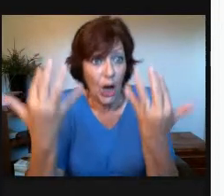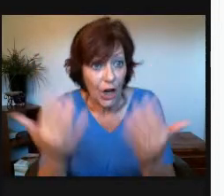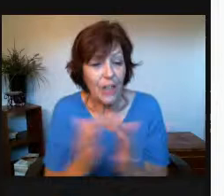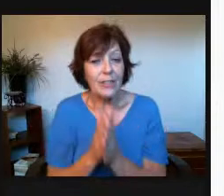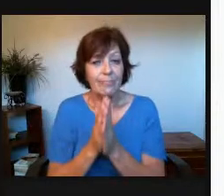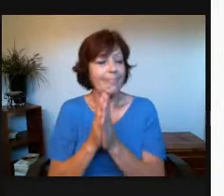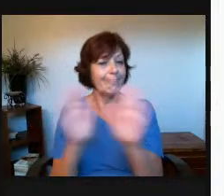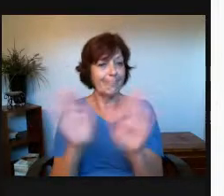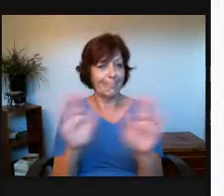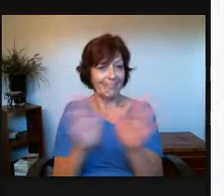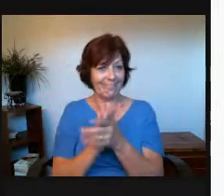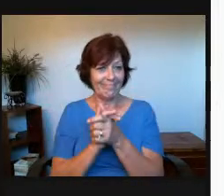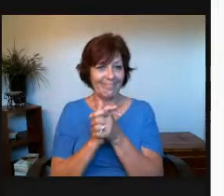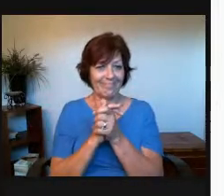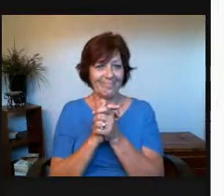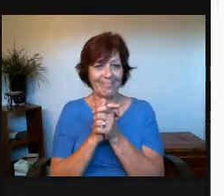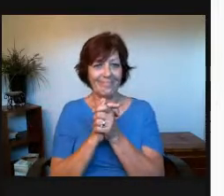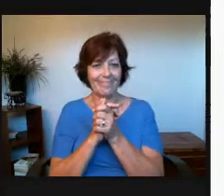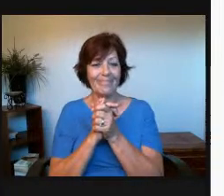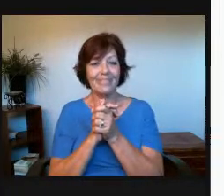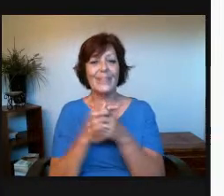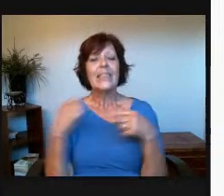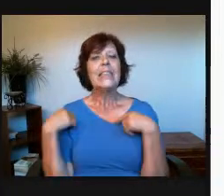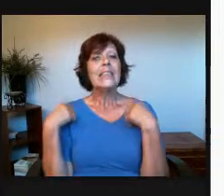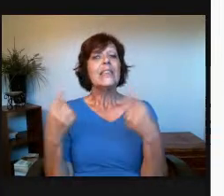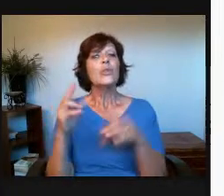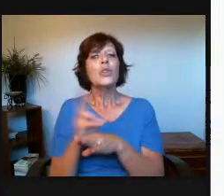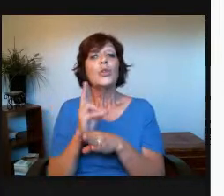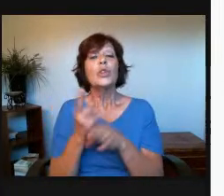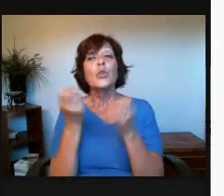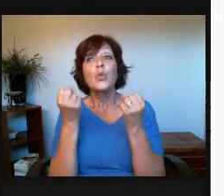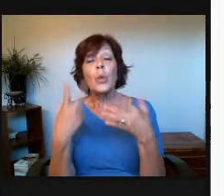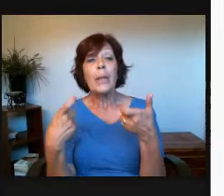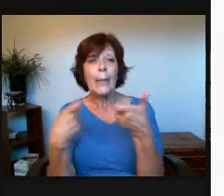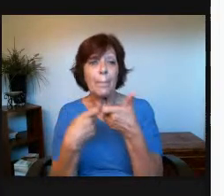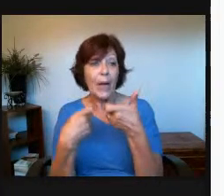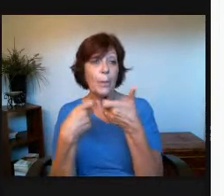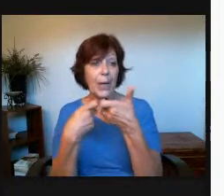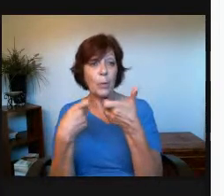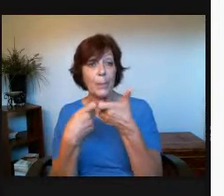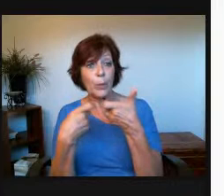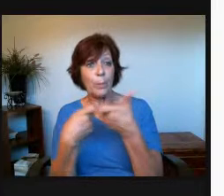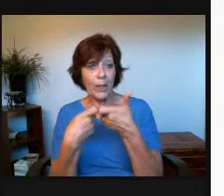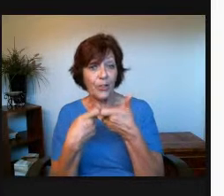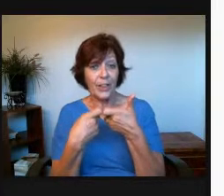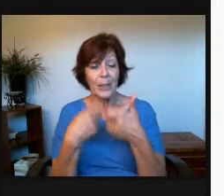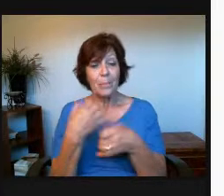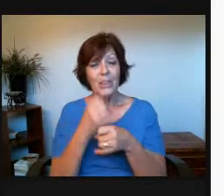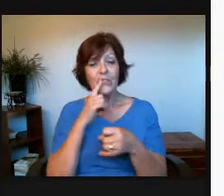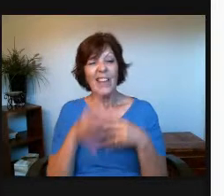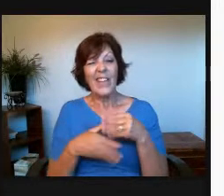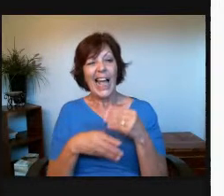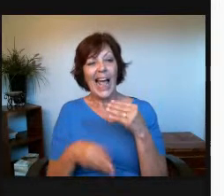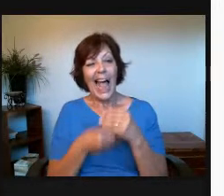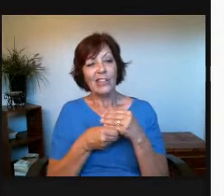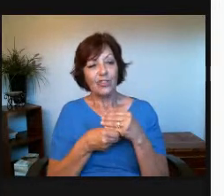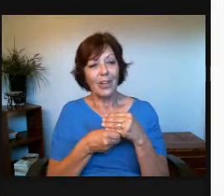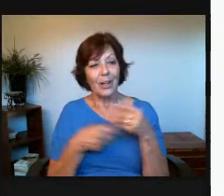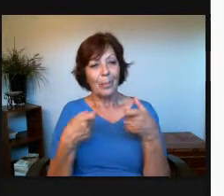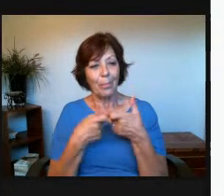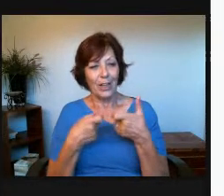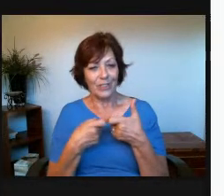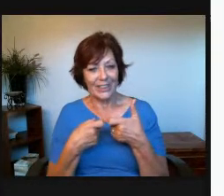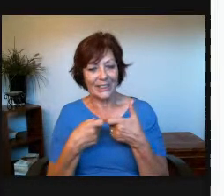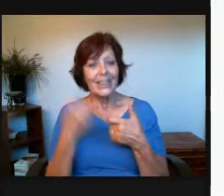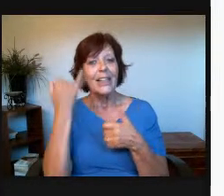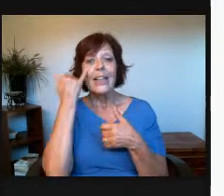we don't want to cause a fire. And since we're using so many battery items, we want to make sure that you have extra batteries. Please make sure that